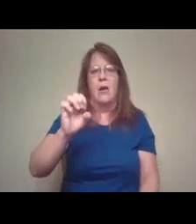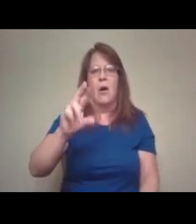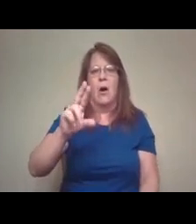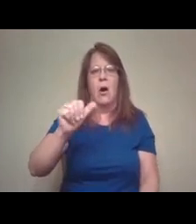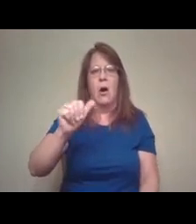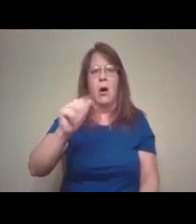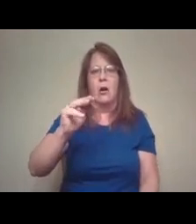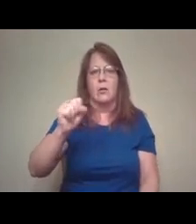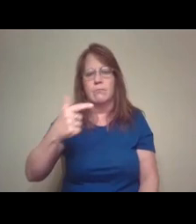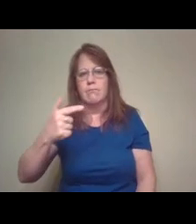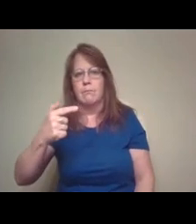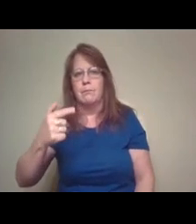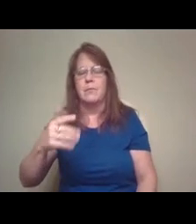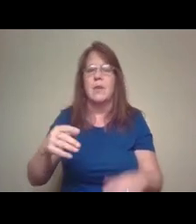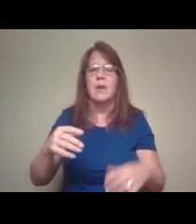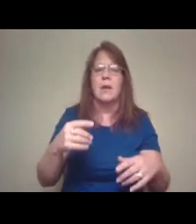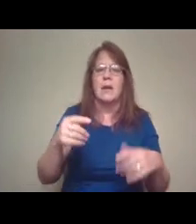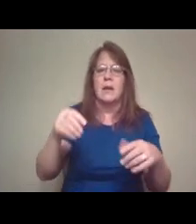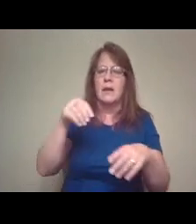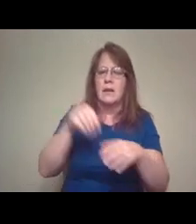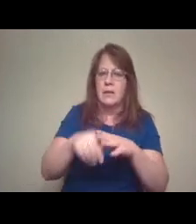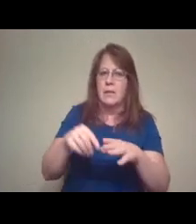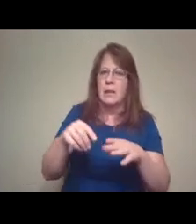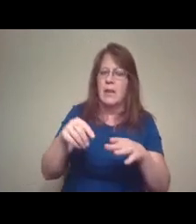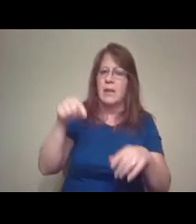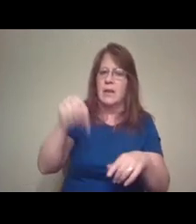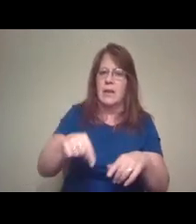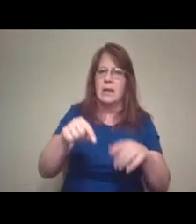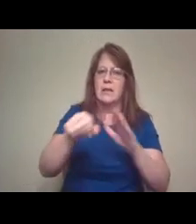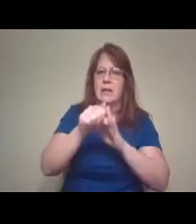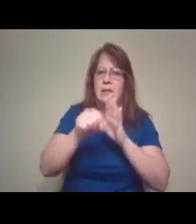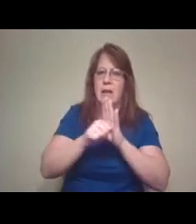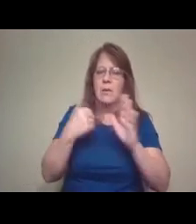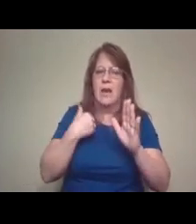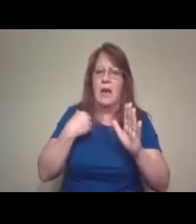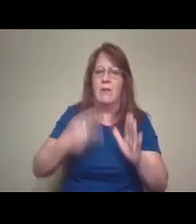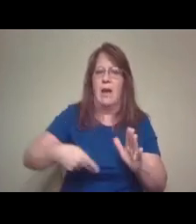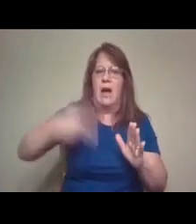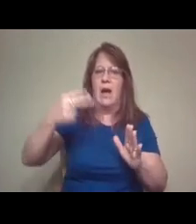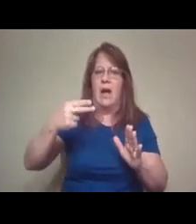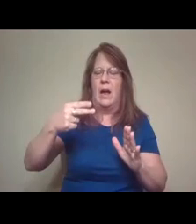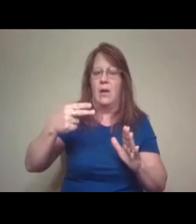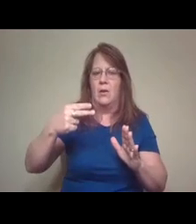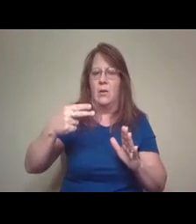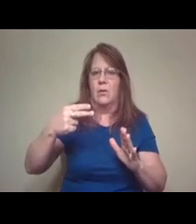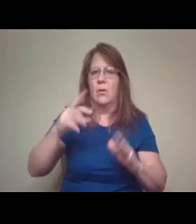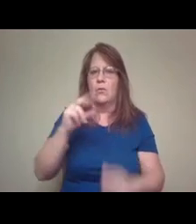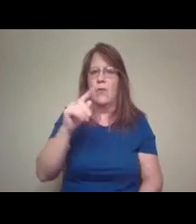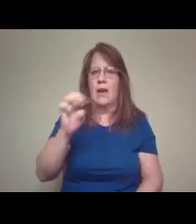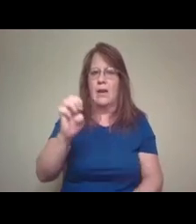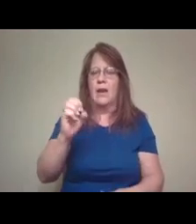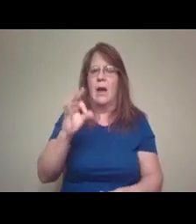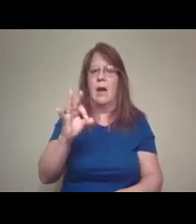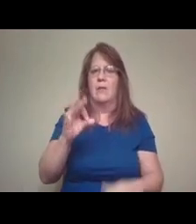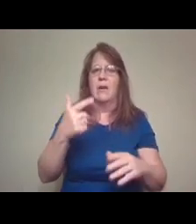tend to have higher firearm or gun ownership. We also know that the majority of people who die by suicide are middle-aged white